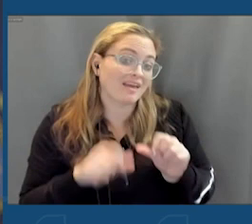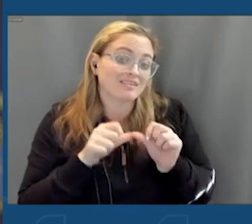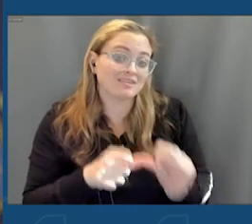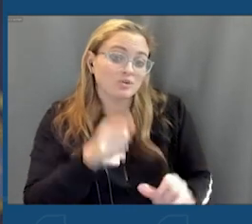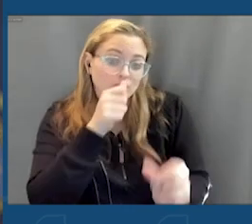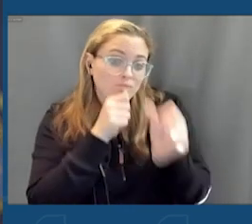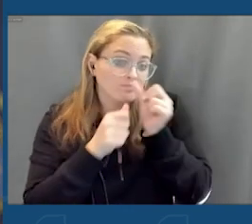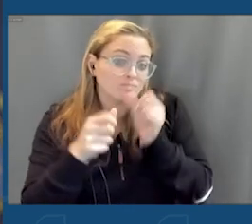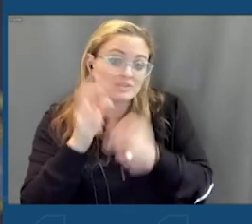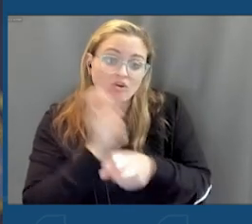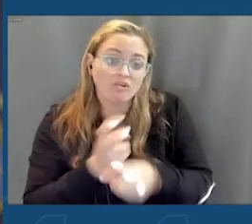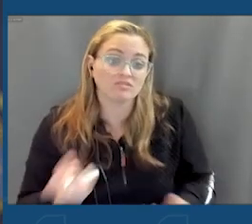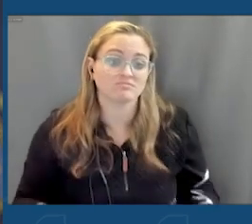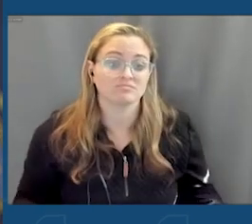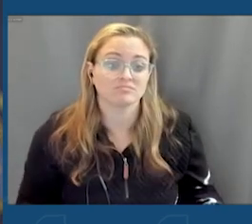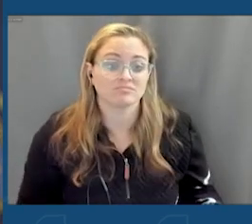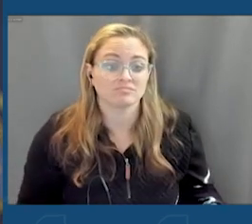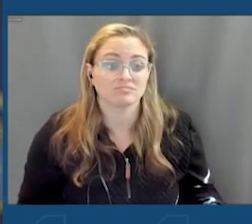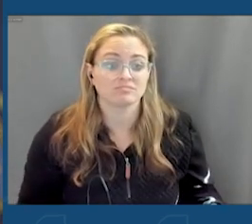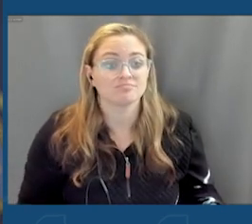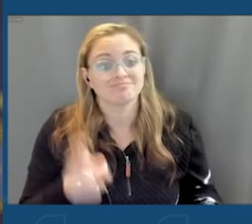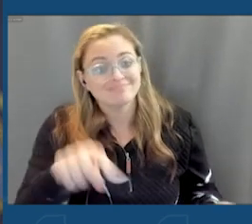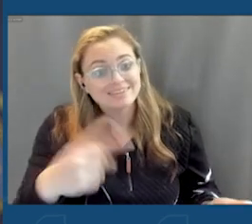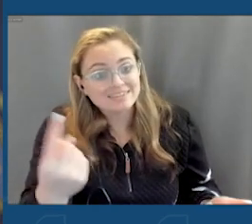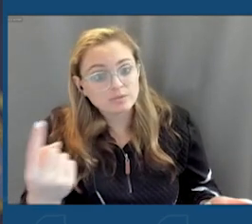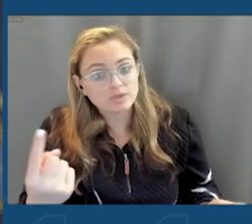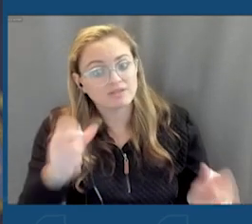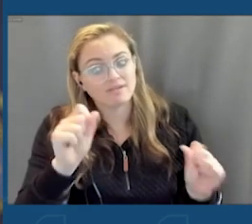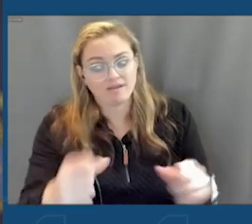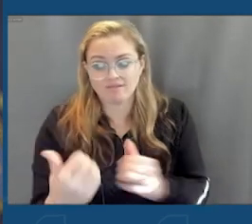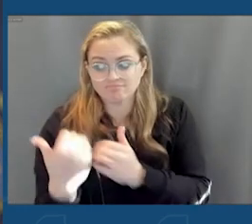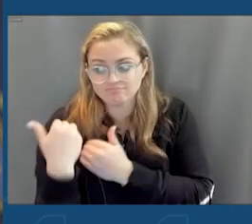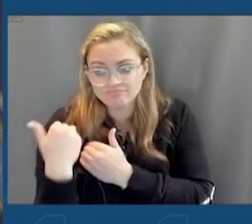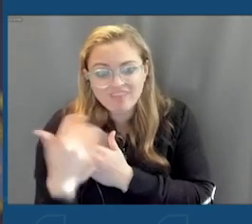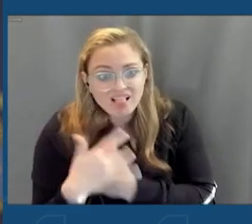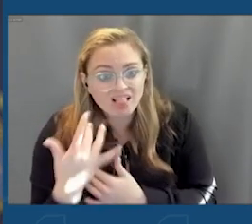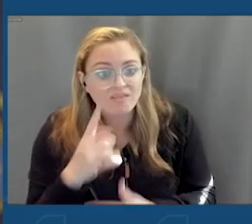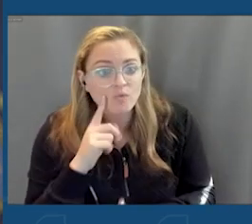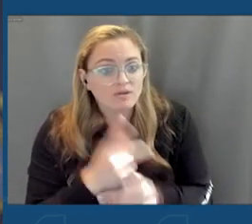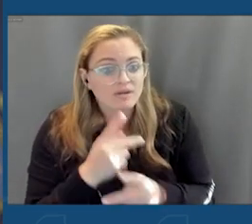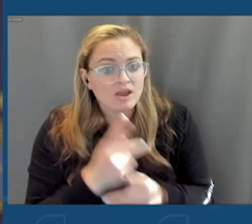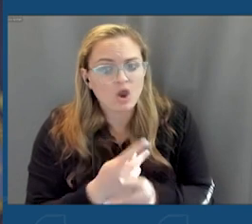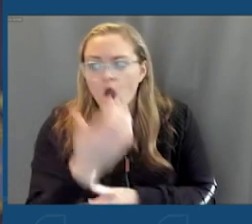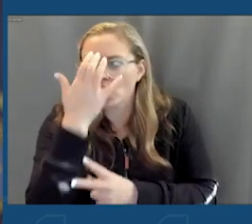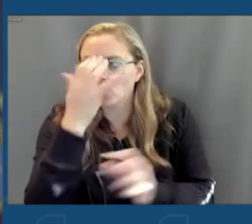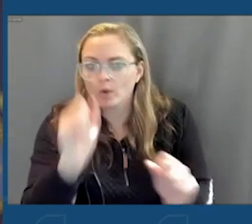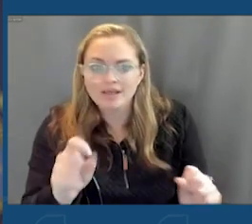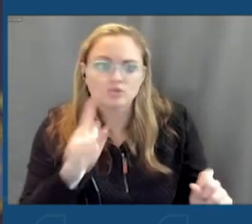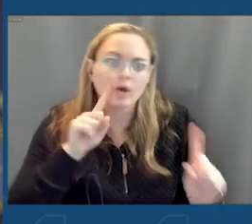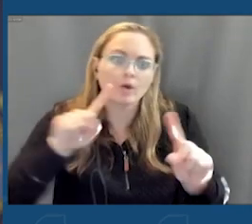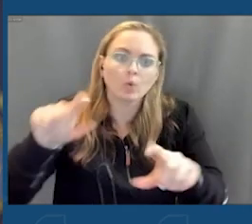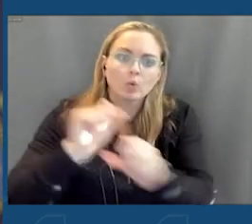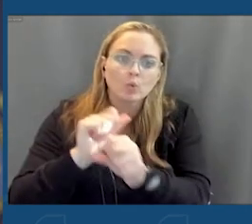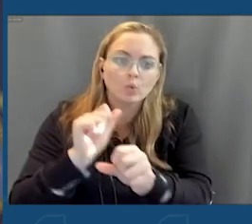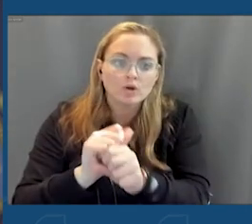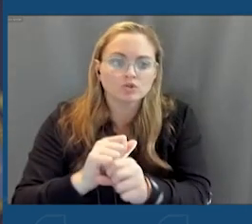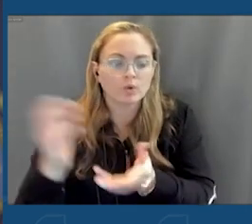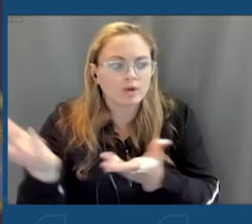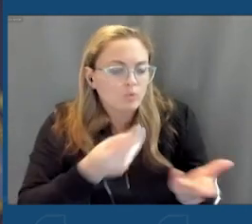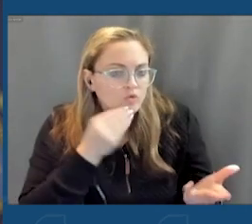It's just too hard. I need to have something that's reliable, that's going to be there, that can allow me to do my work so I can bring food